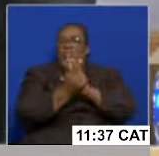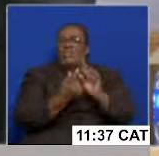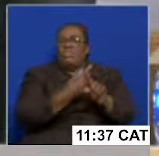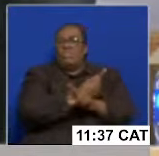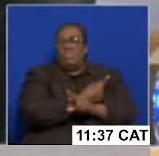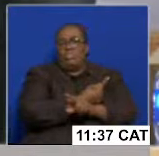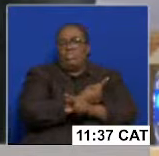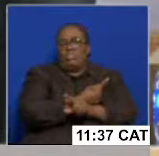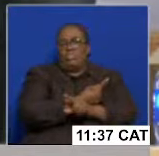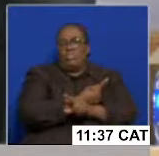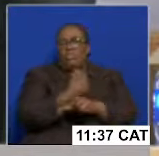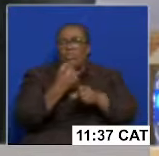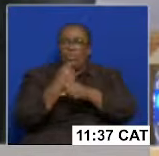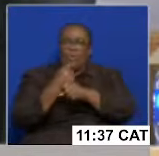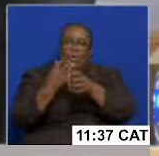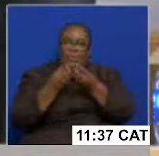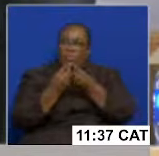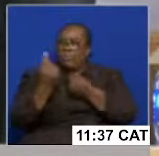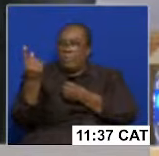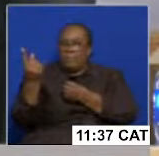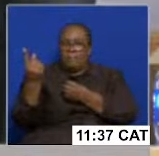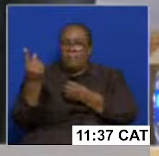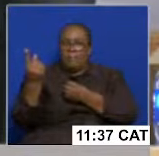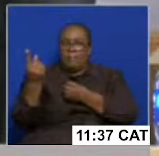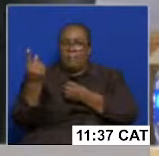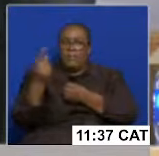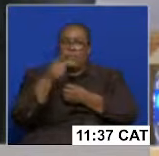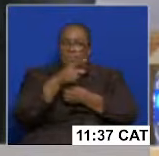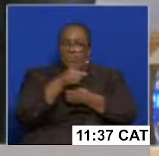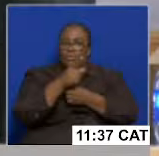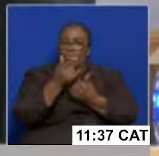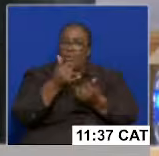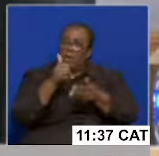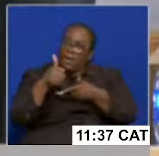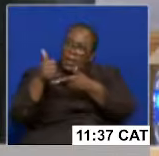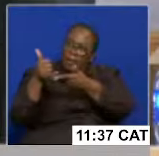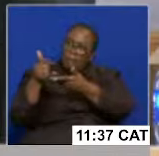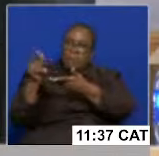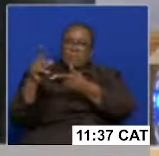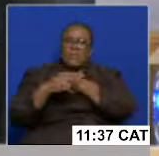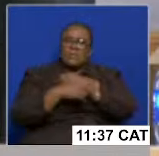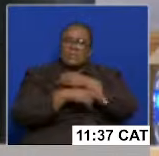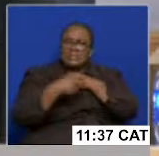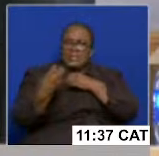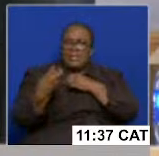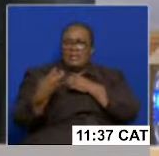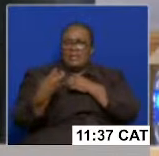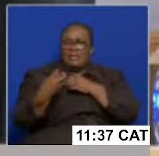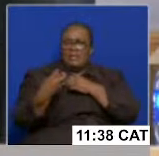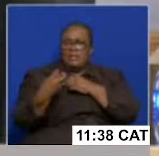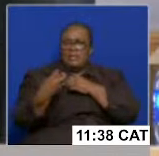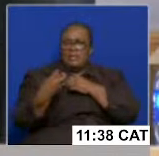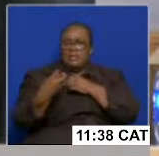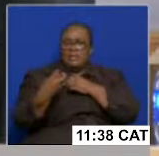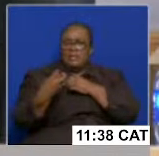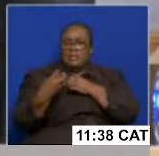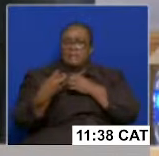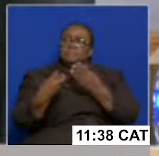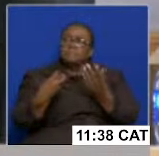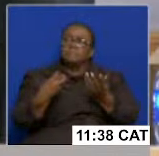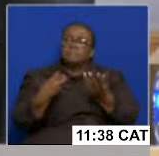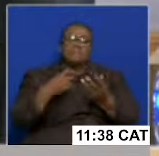to help him effectively steal the stones. Why were you